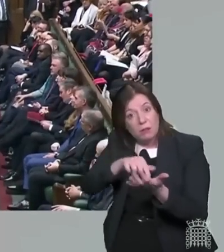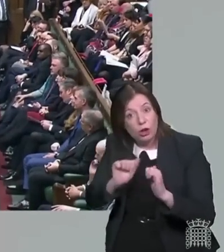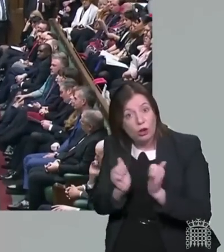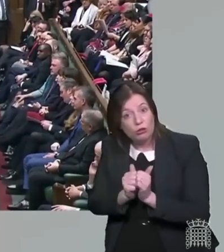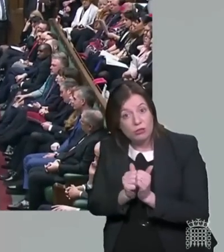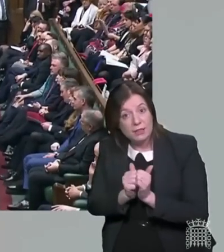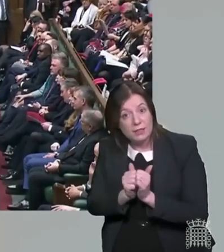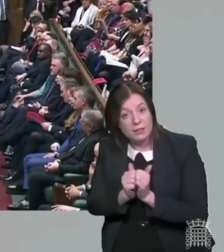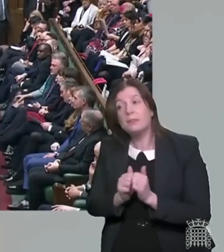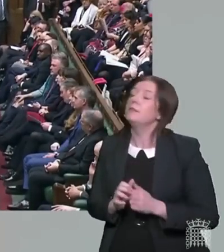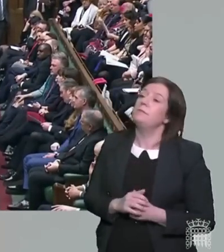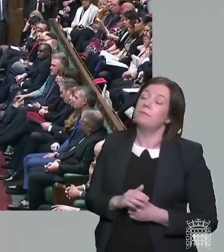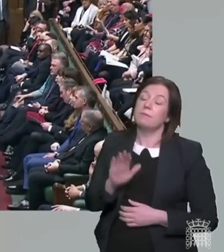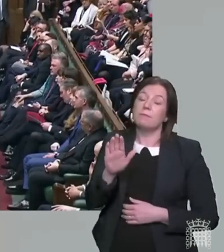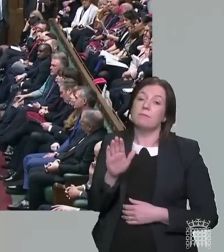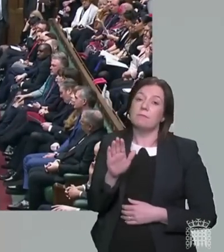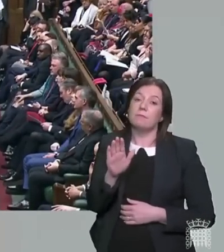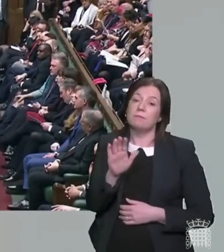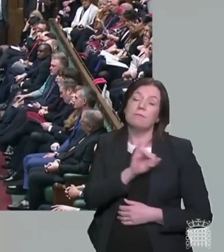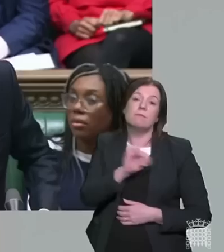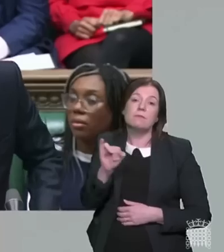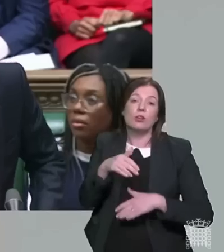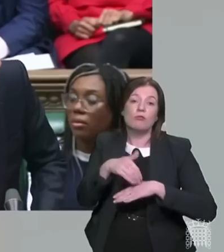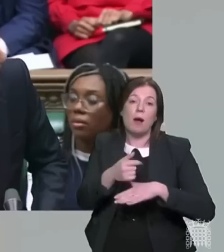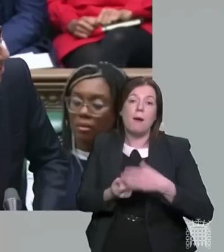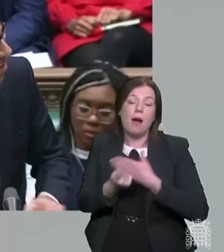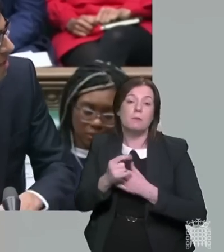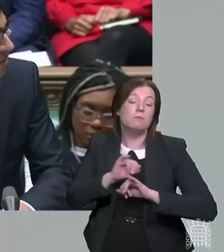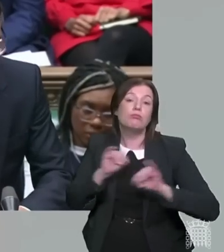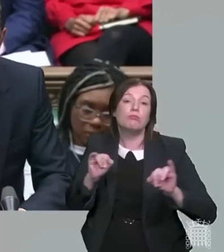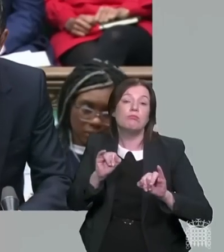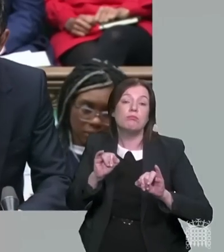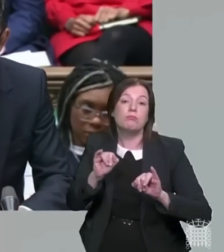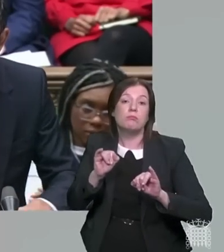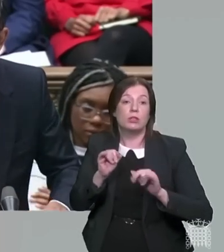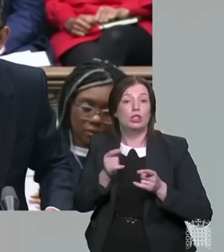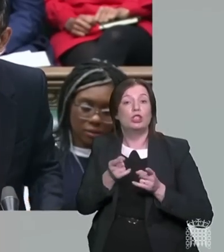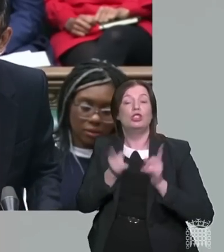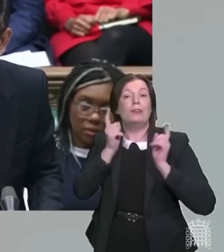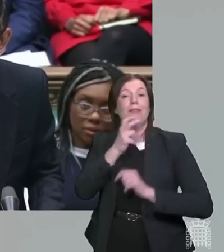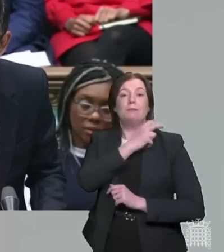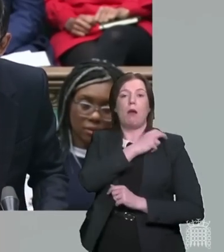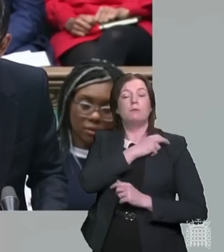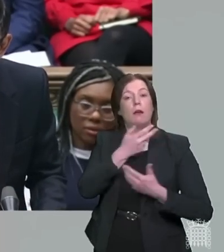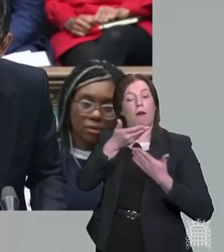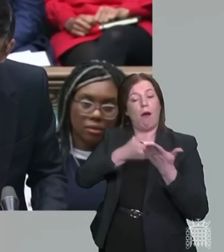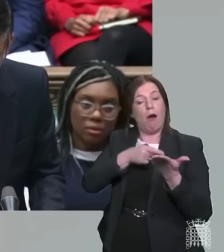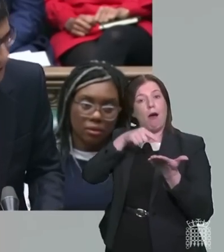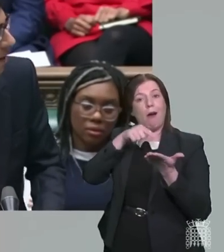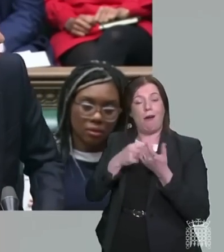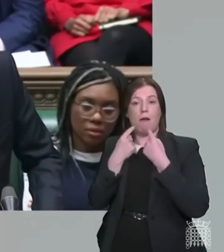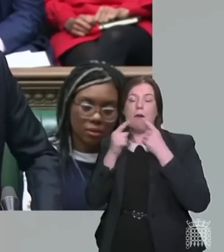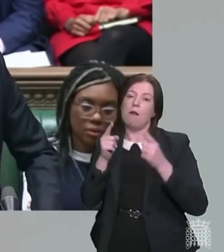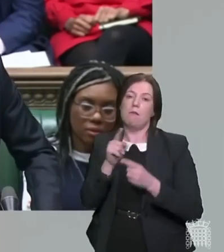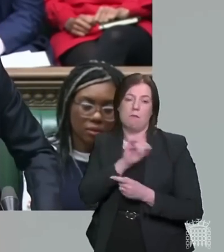Mr. Speaker, this was a truly terrible crime. And as the Chief Inspector has found, the failings in this case, and